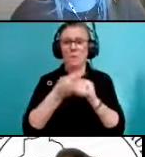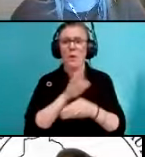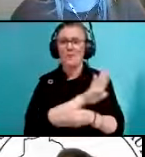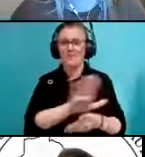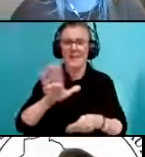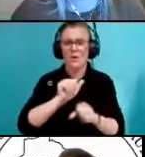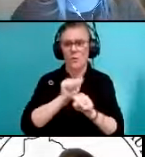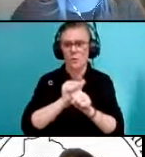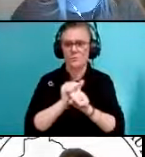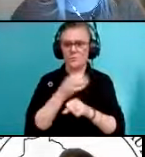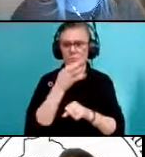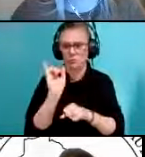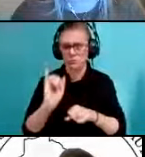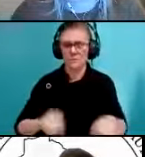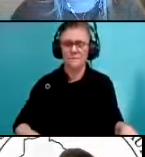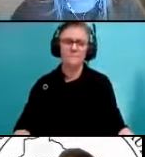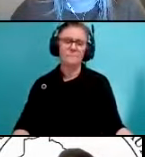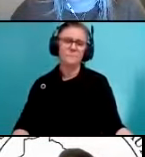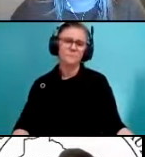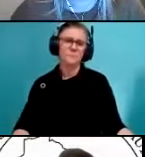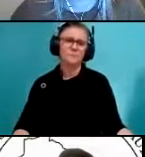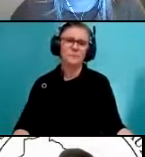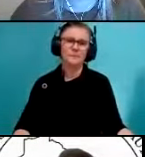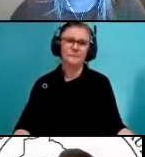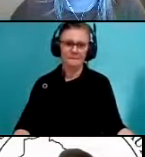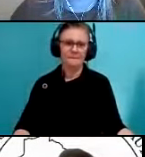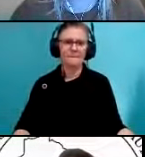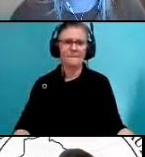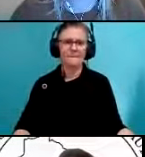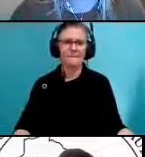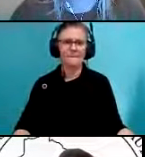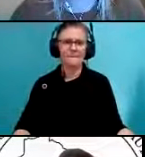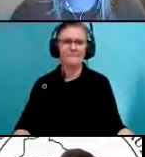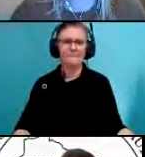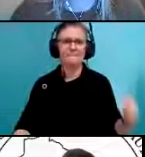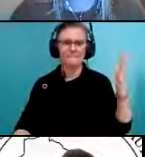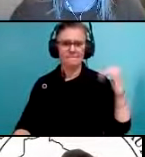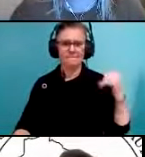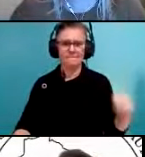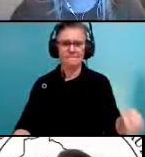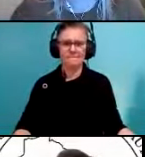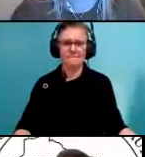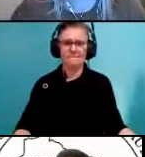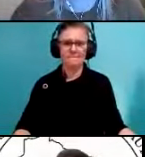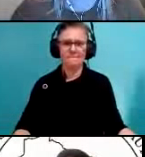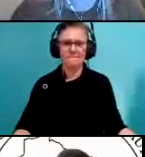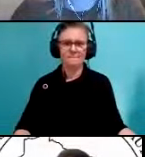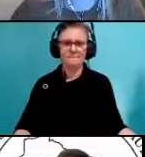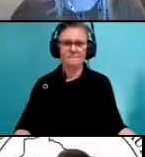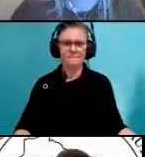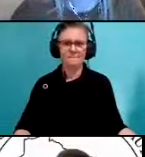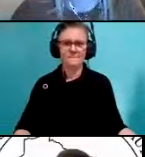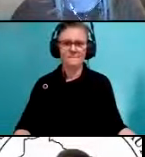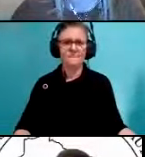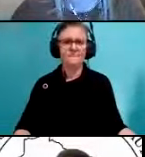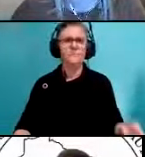efforts in a few slides. All right, so next slide. At tonight's meeting, we're